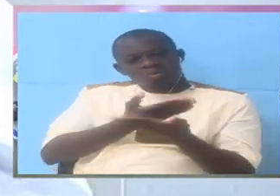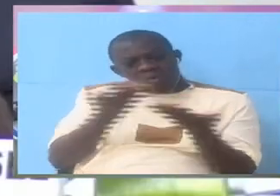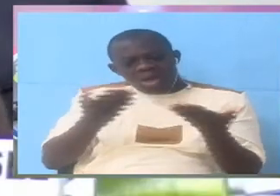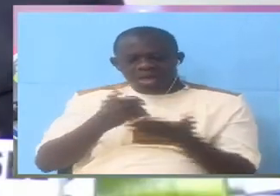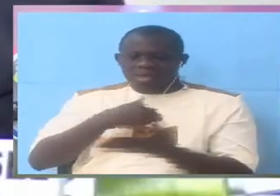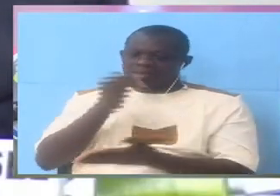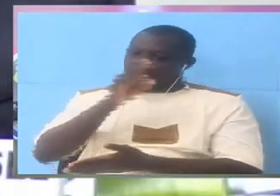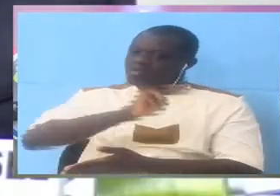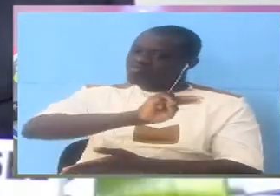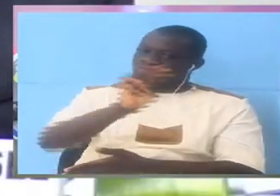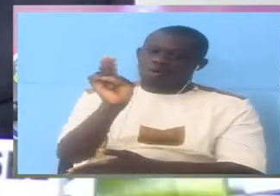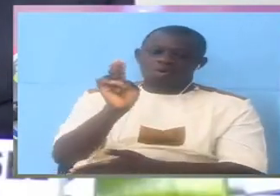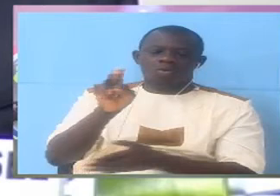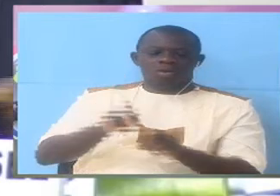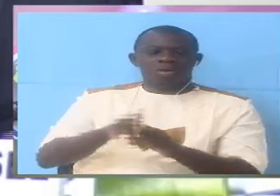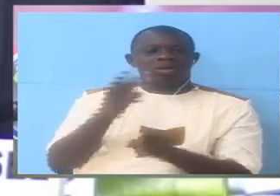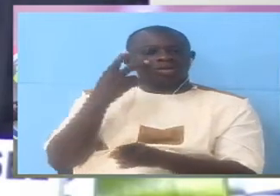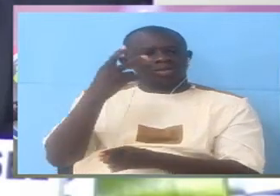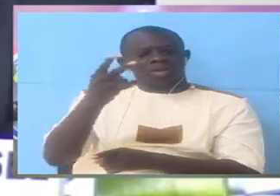you guys,